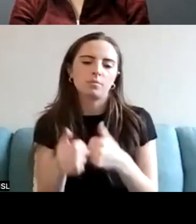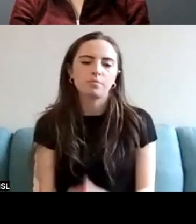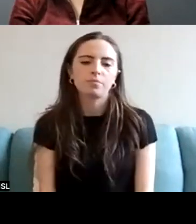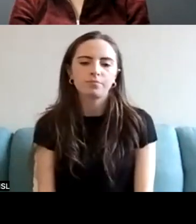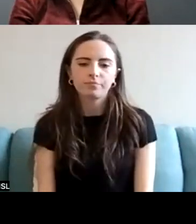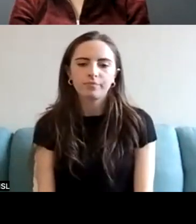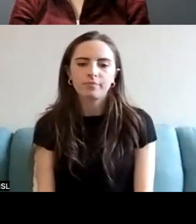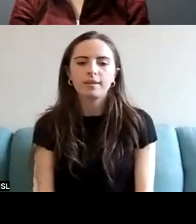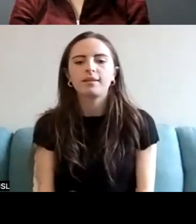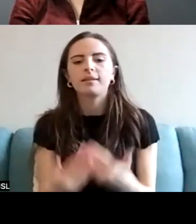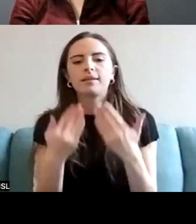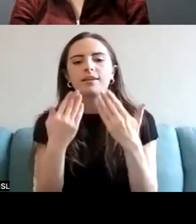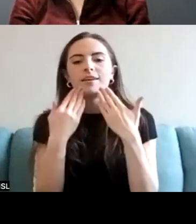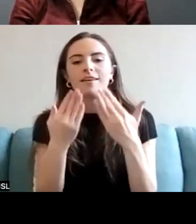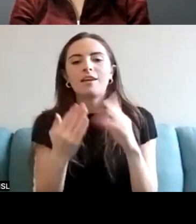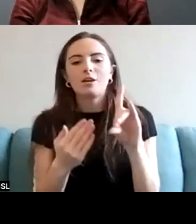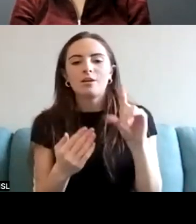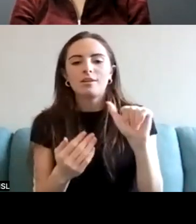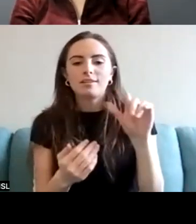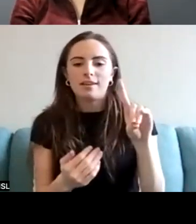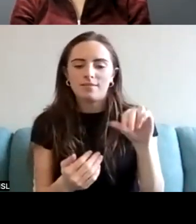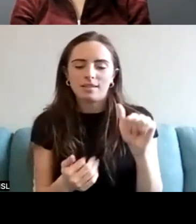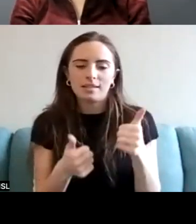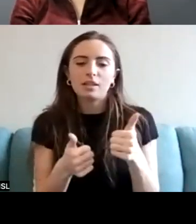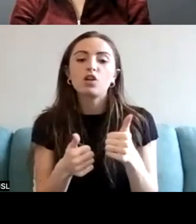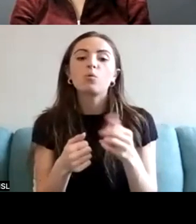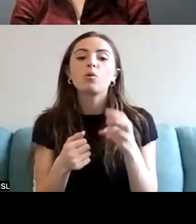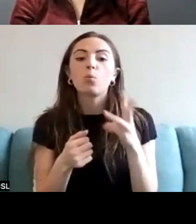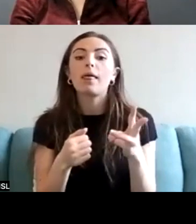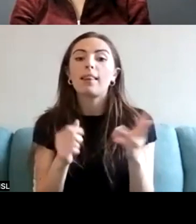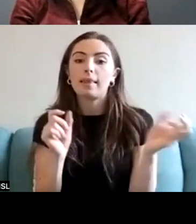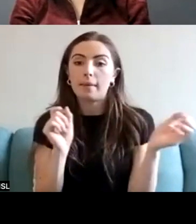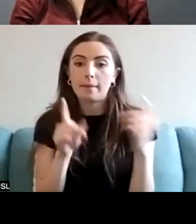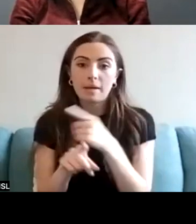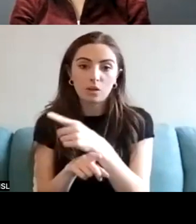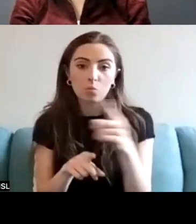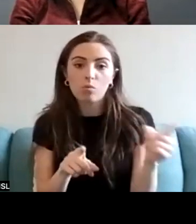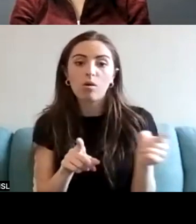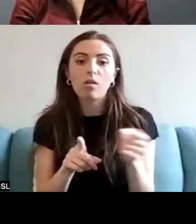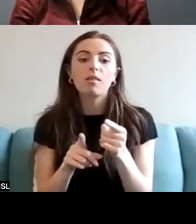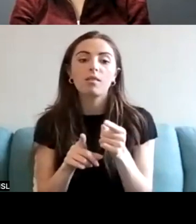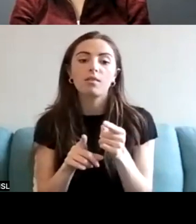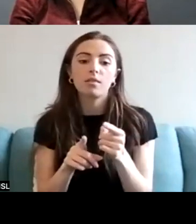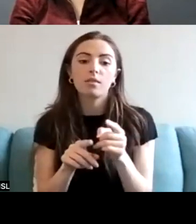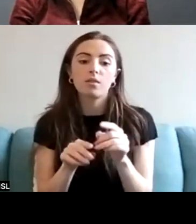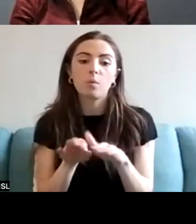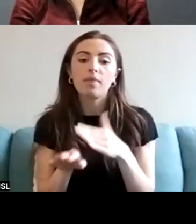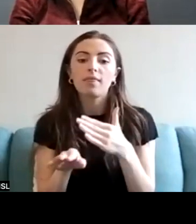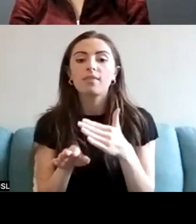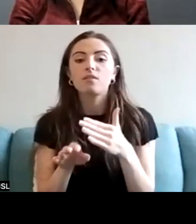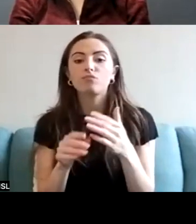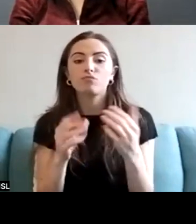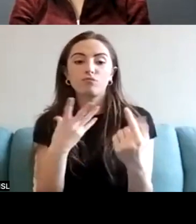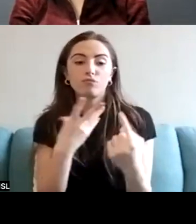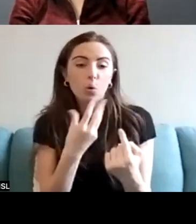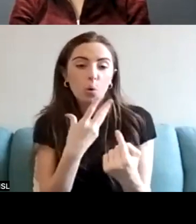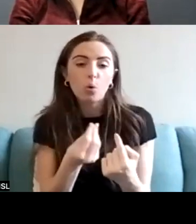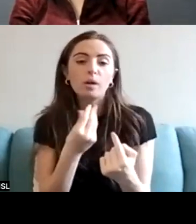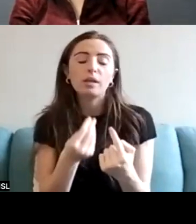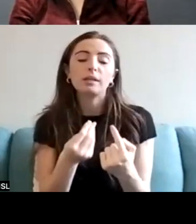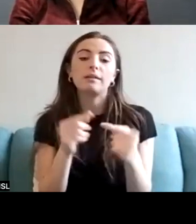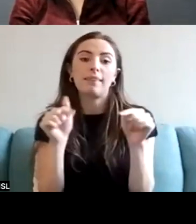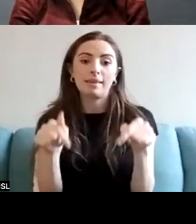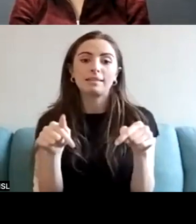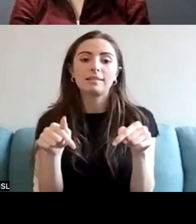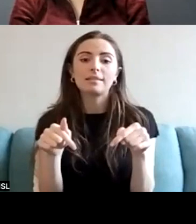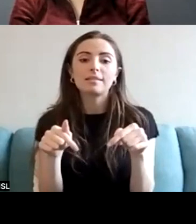absolutely. Thanks so much, David. We will send out an email to everybody we'll have a recording of the session. We'll